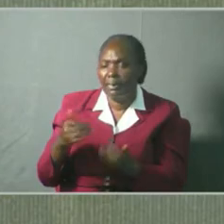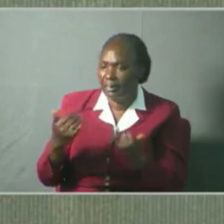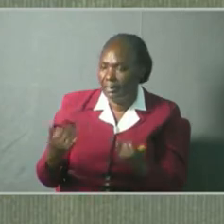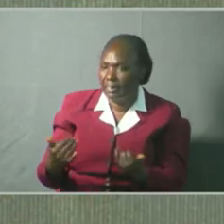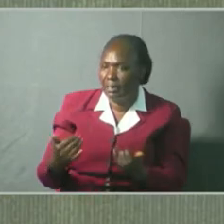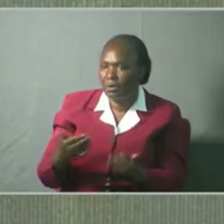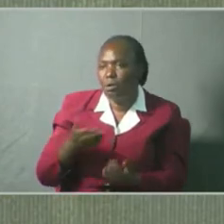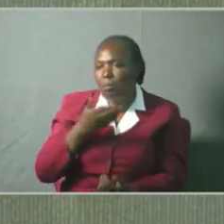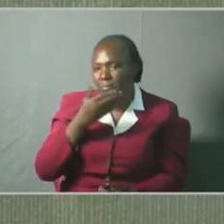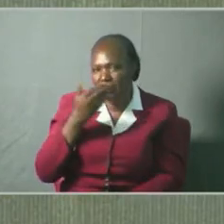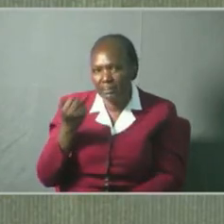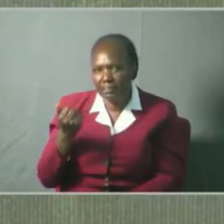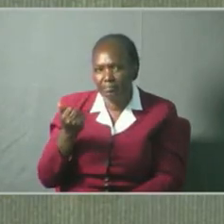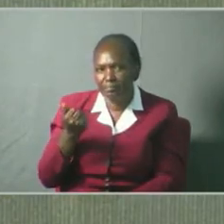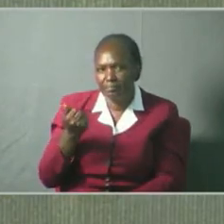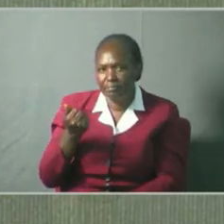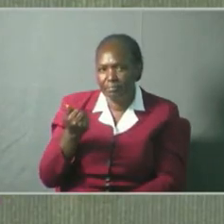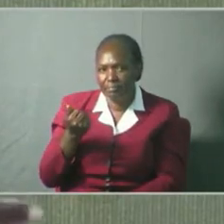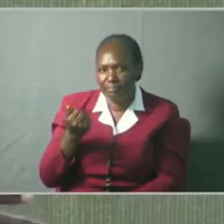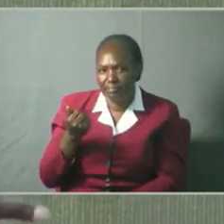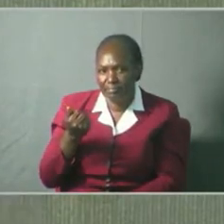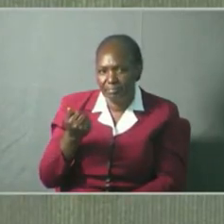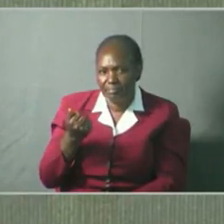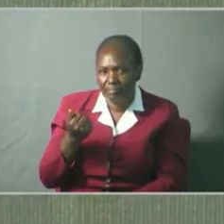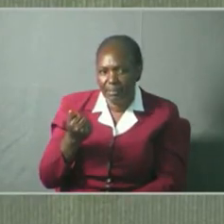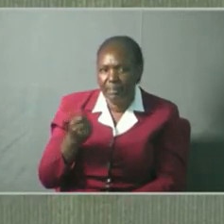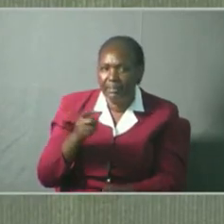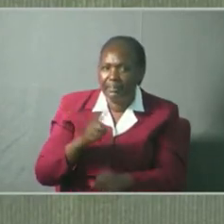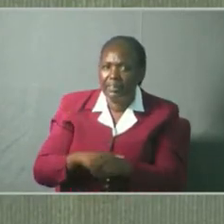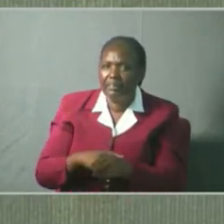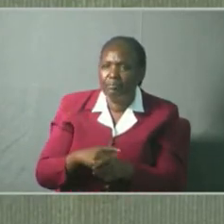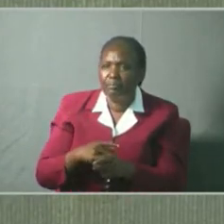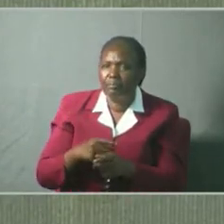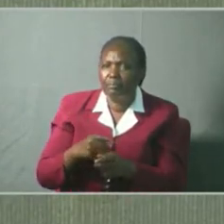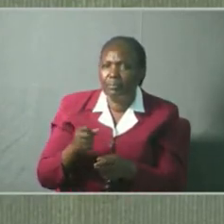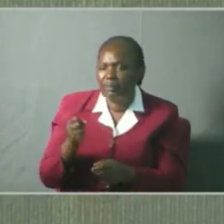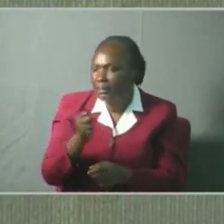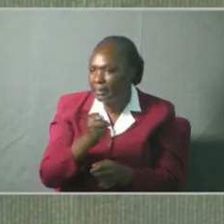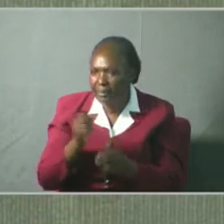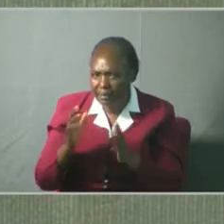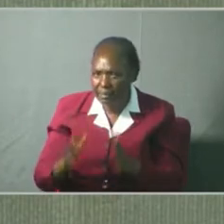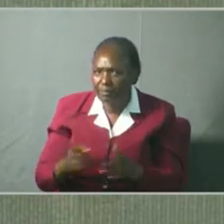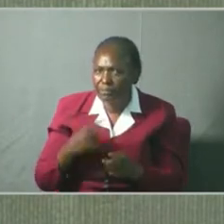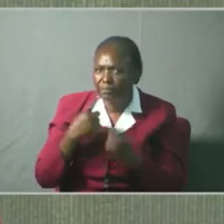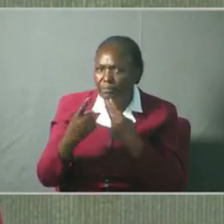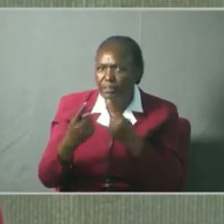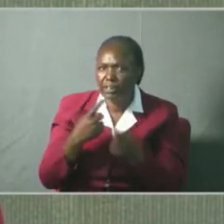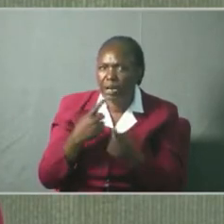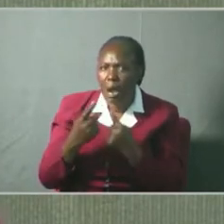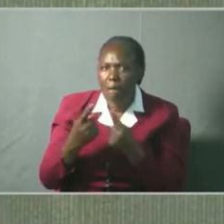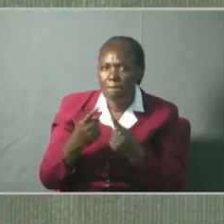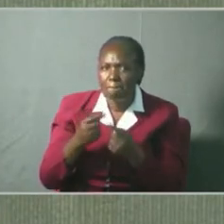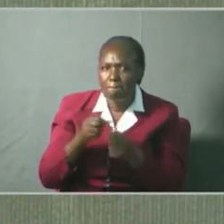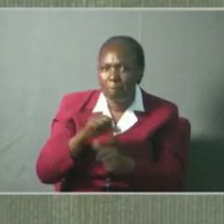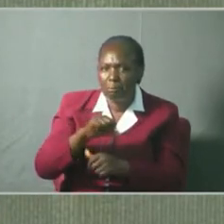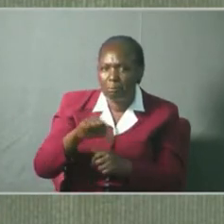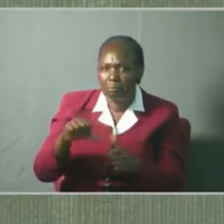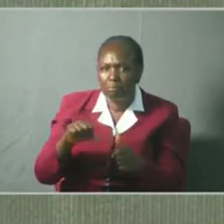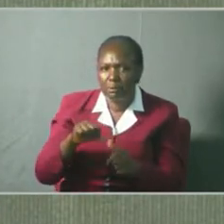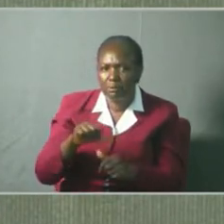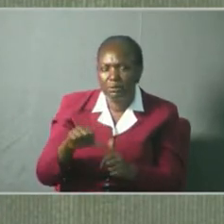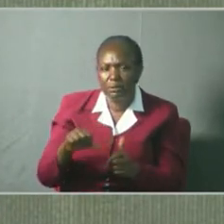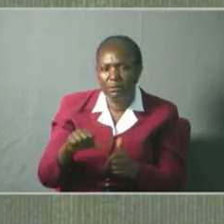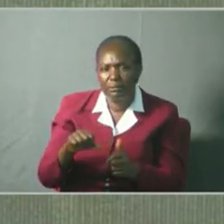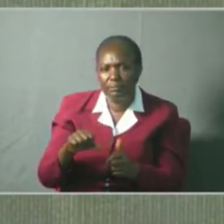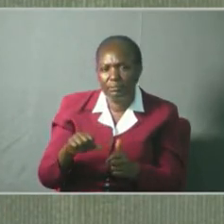little but not least, you know, when Elder was talking about having COVID and all that, and